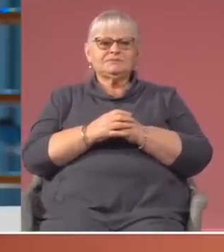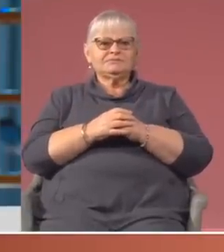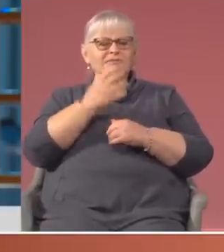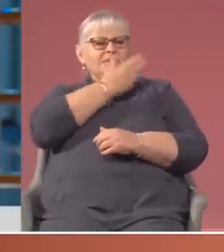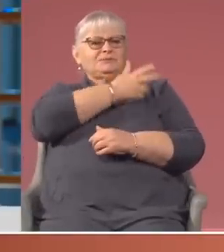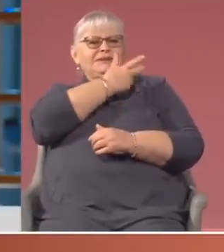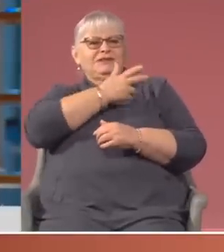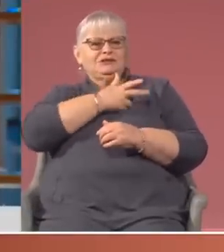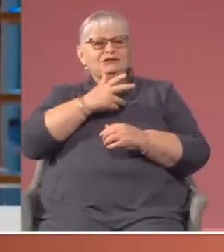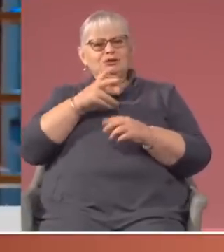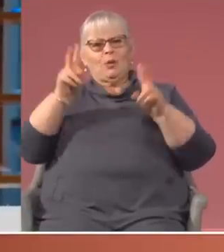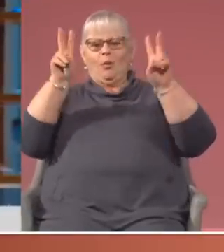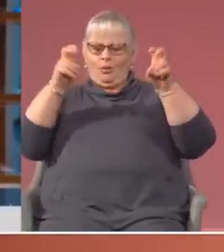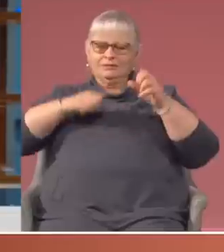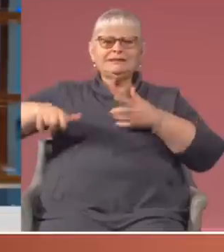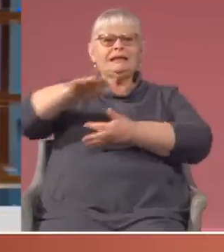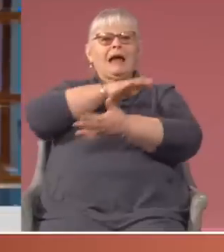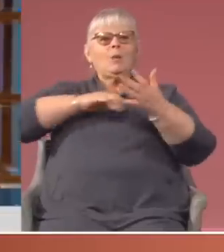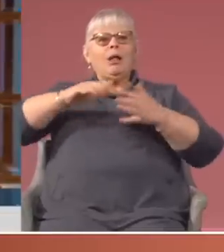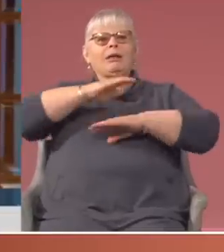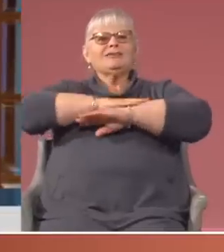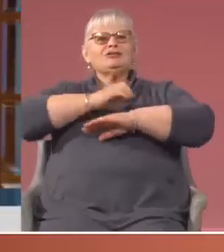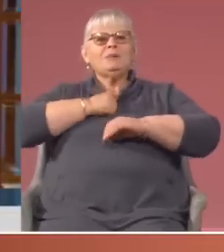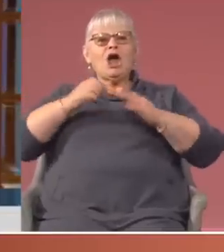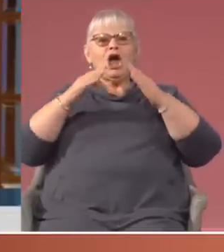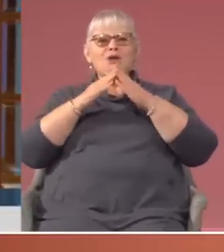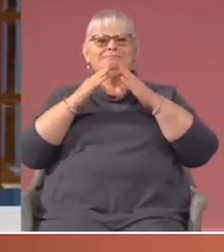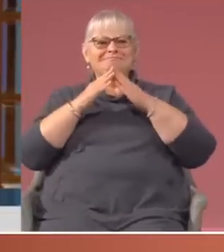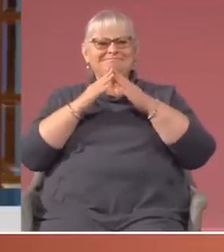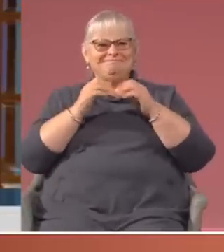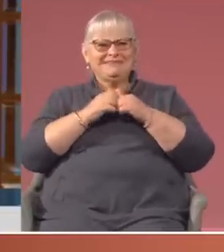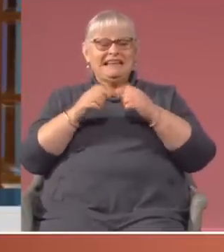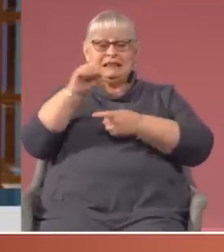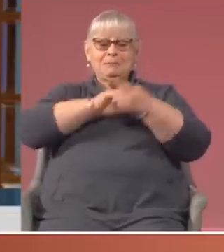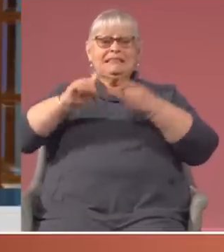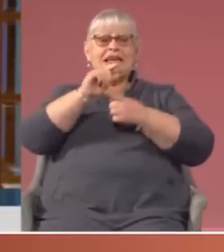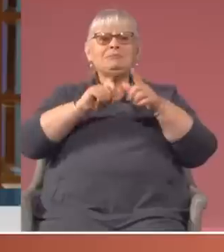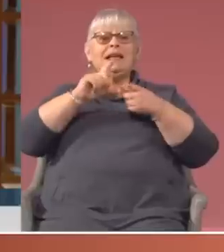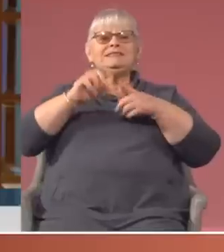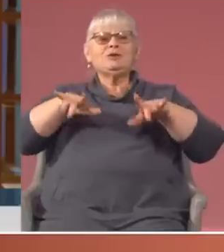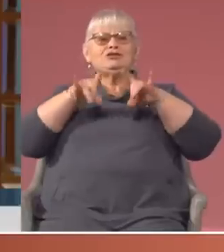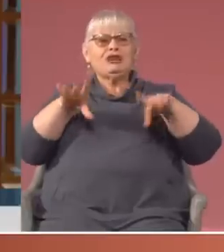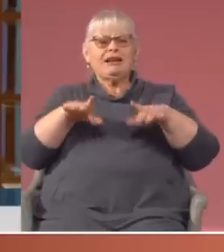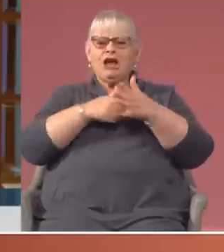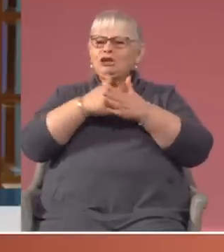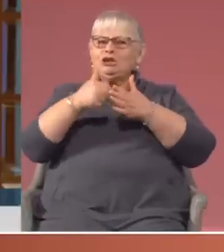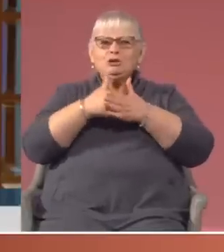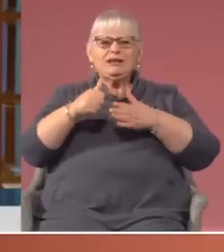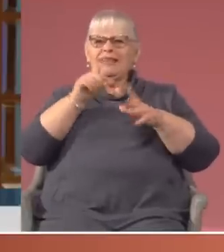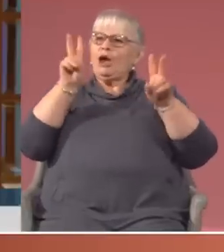privilege to call Ngunnawal country home. Canberra, the meeting place of our nation, is usually talked about as a young